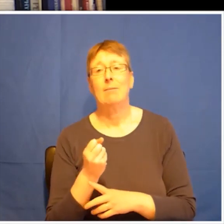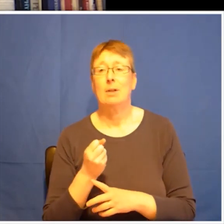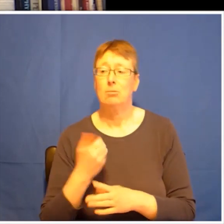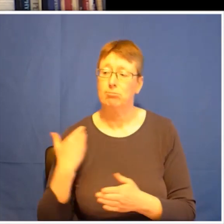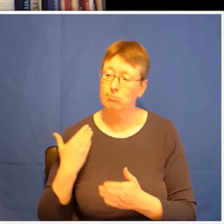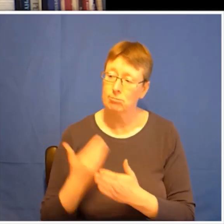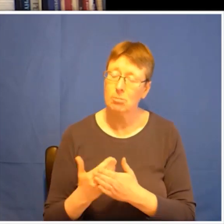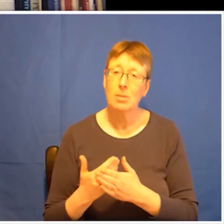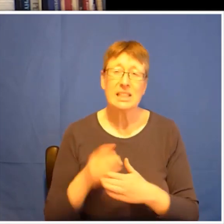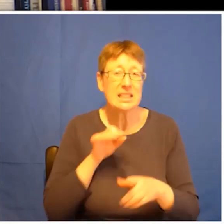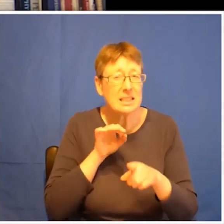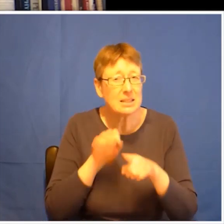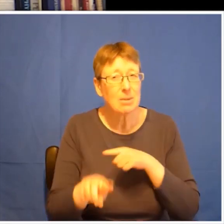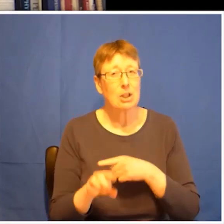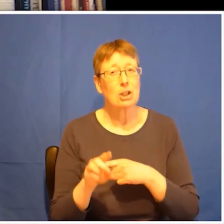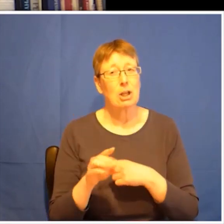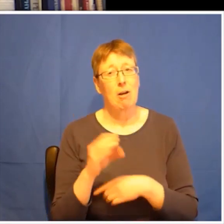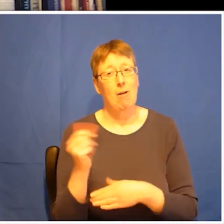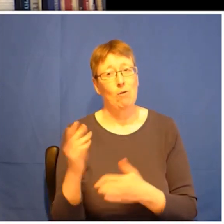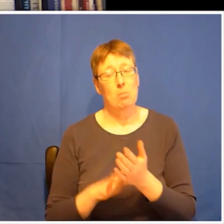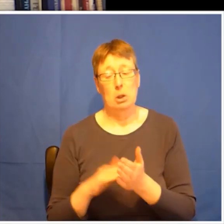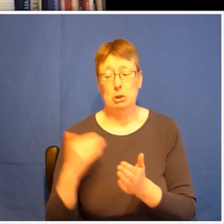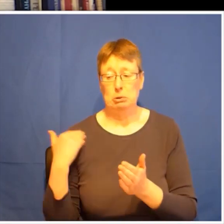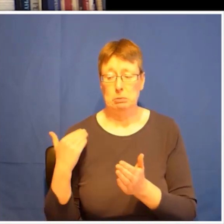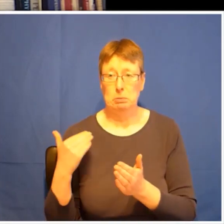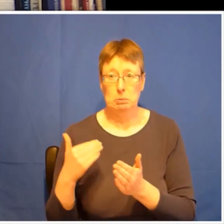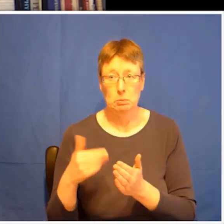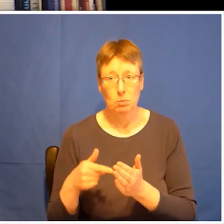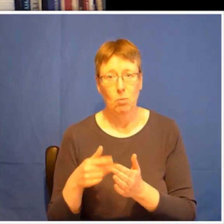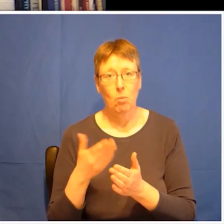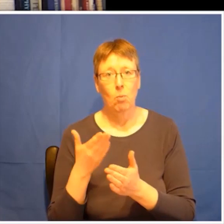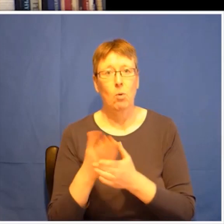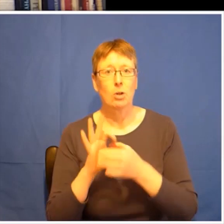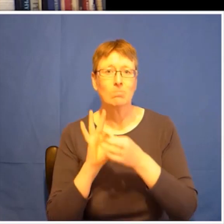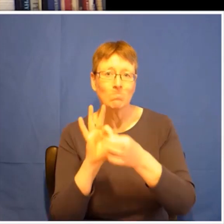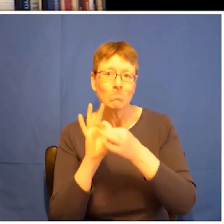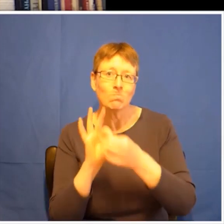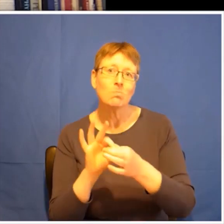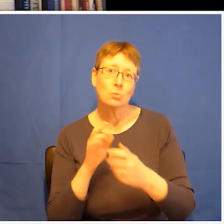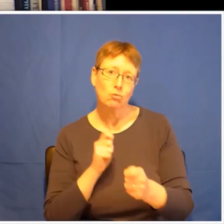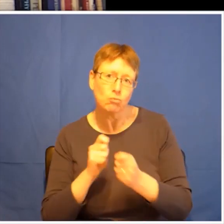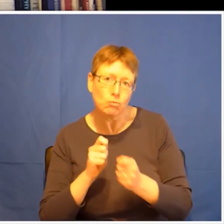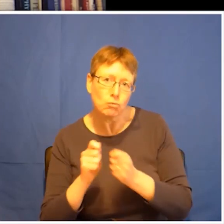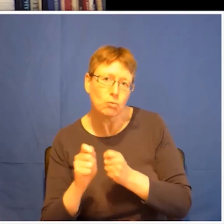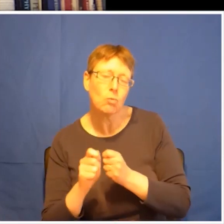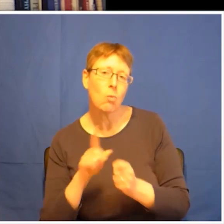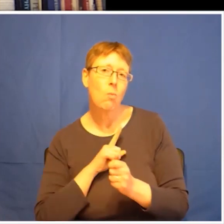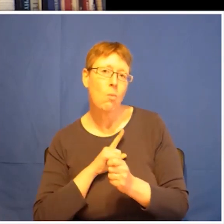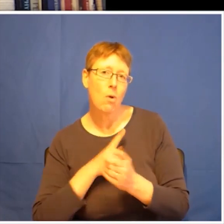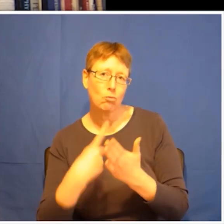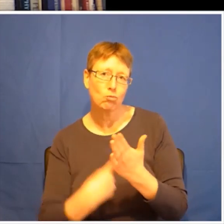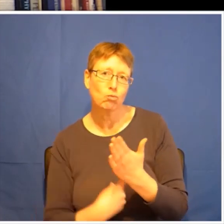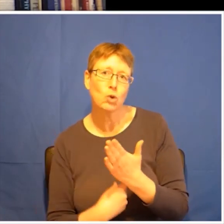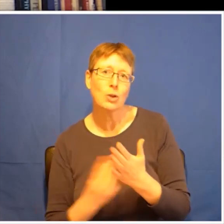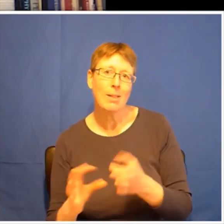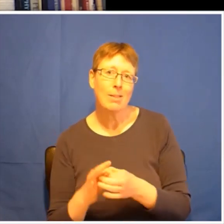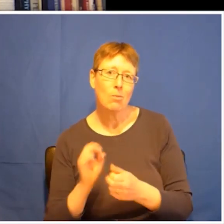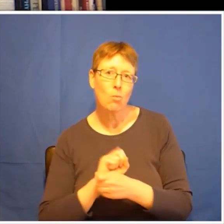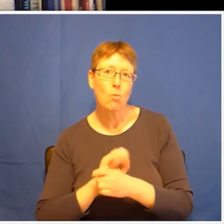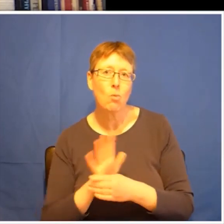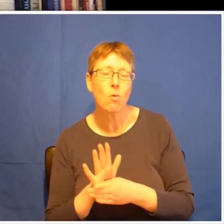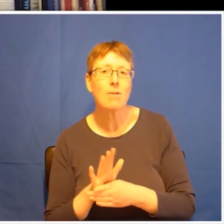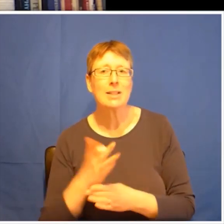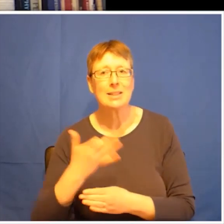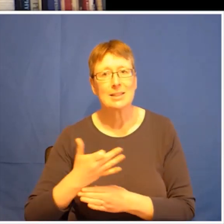but especially so perhaps of your achievements over the last few months, where you've worked with us to adapt to the restrictions